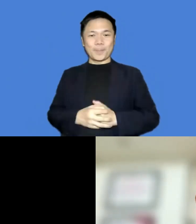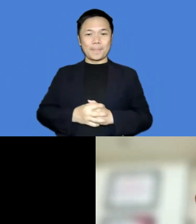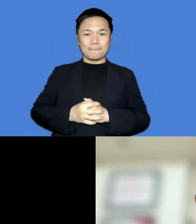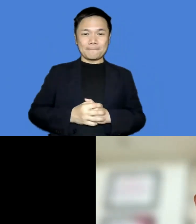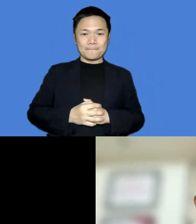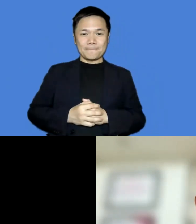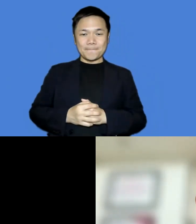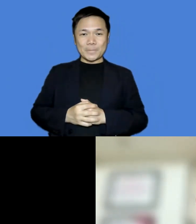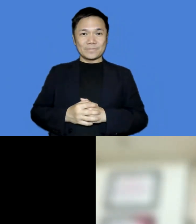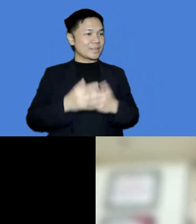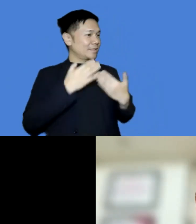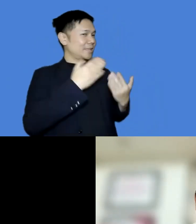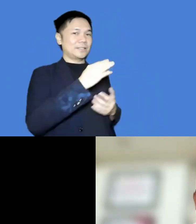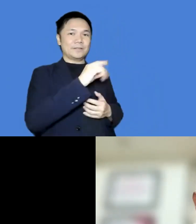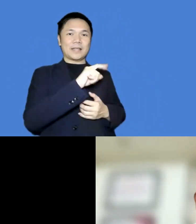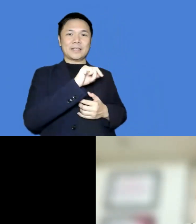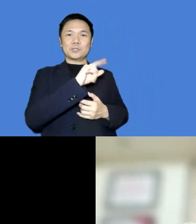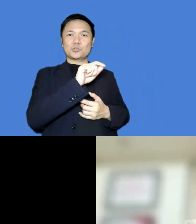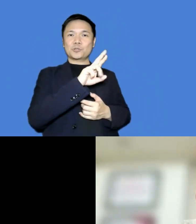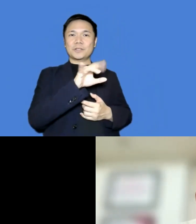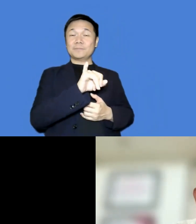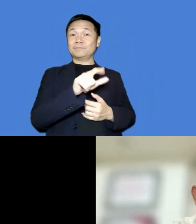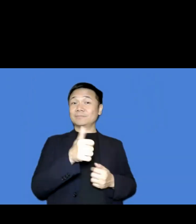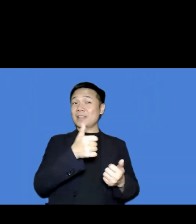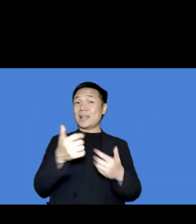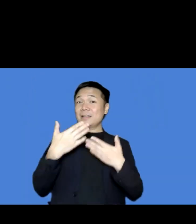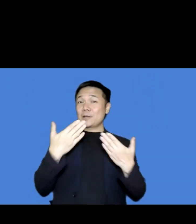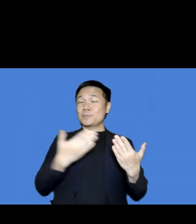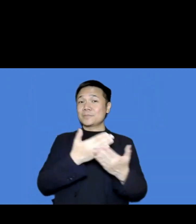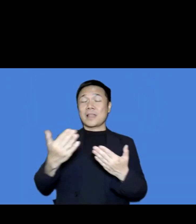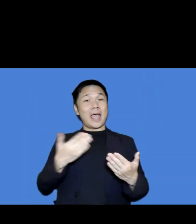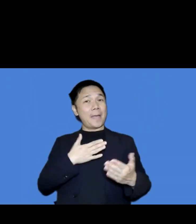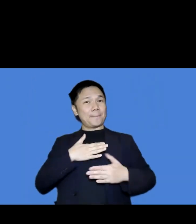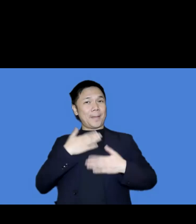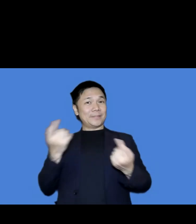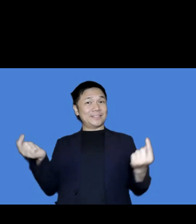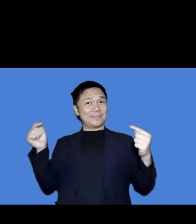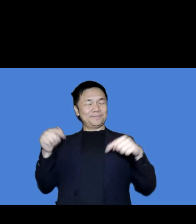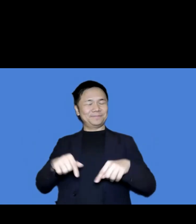Thank you, Gayatri. Hello, everyone. It's a pleasure to be here. And I